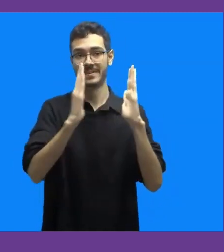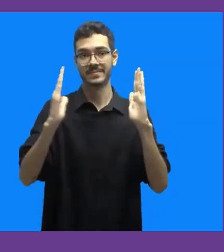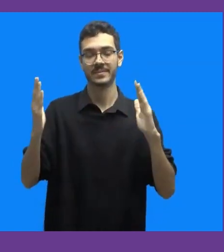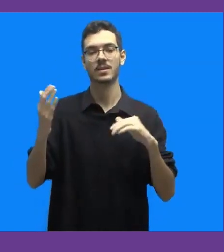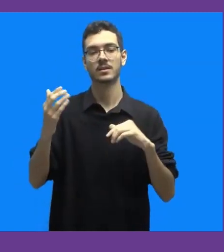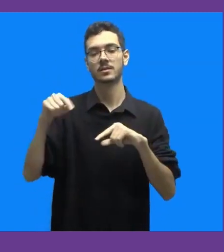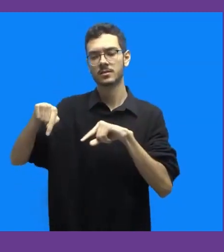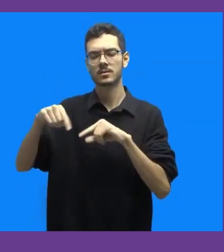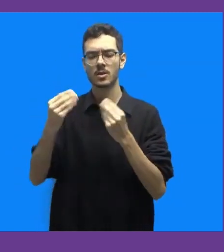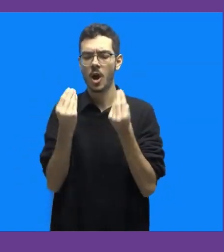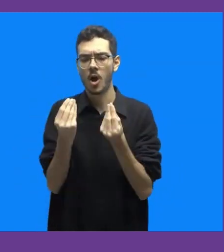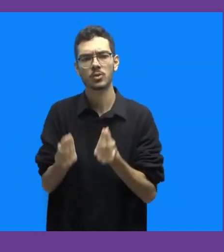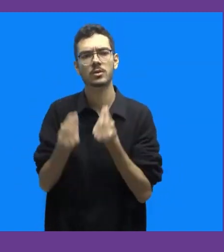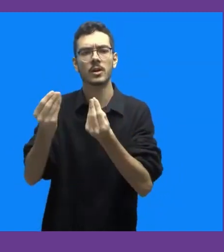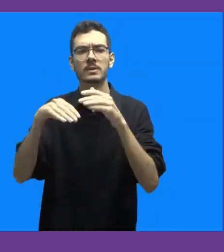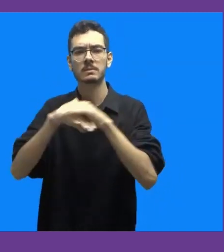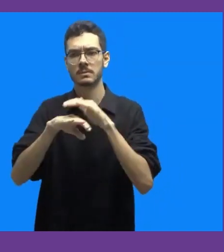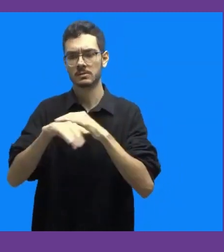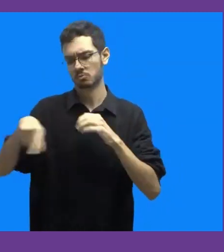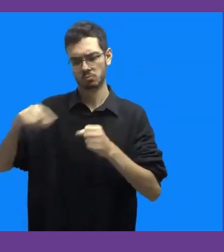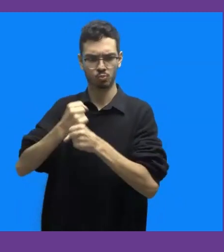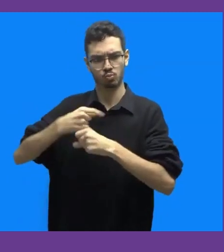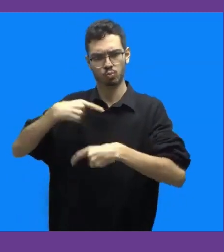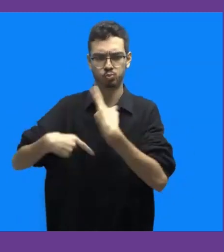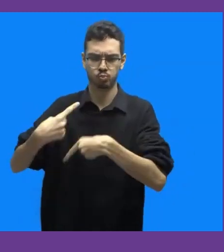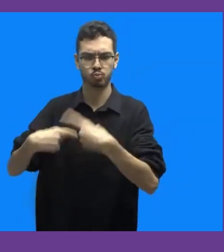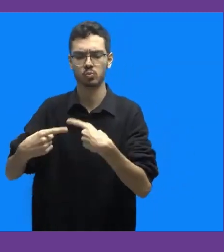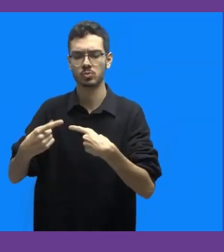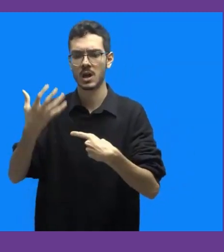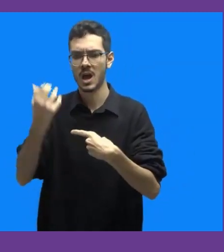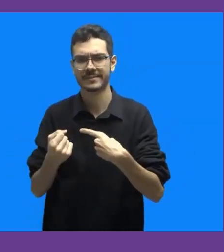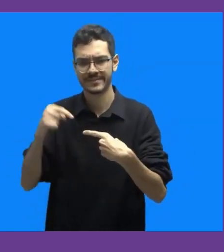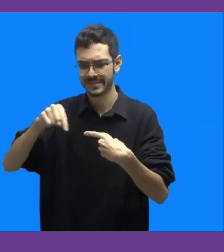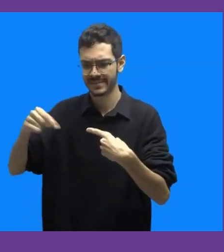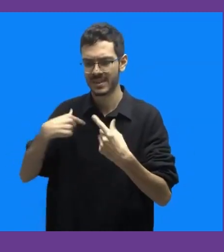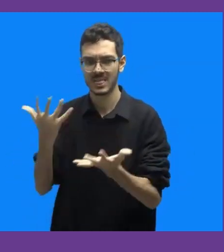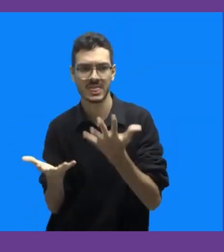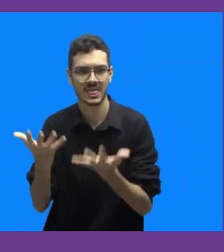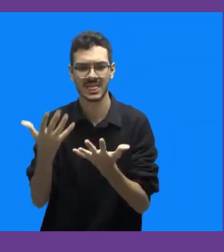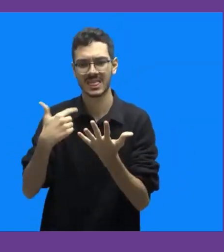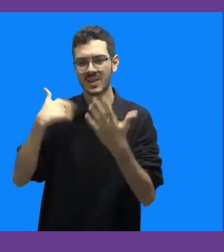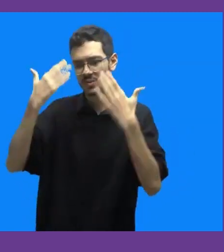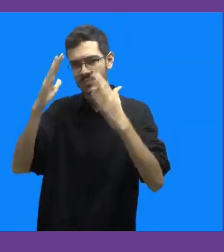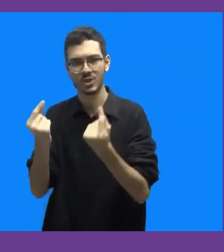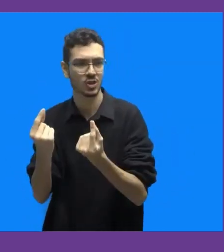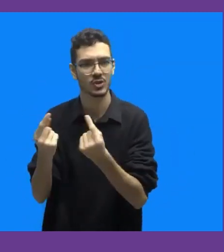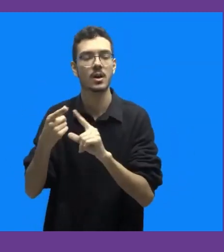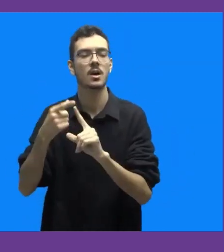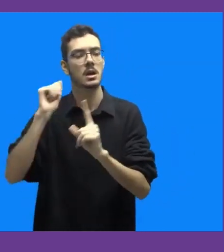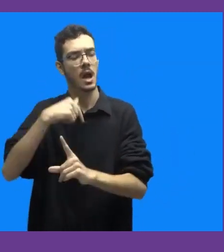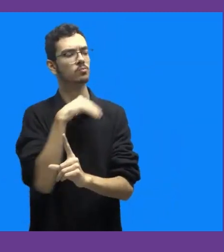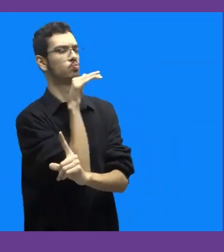excited. So it is about that ownership, and it is about we're all in this together, and I can't, we have 19,000 students